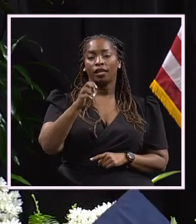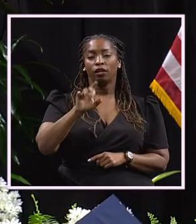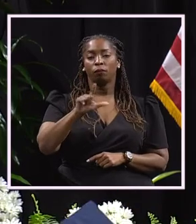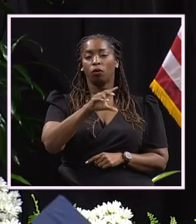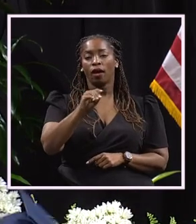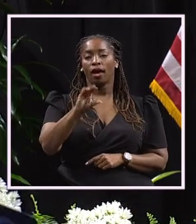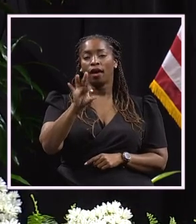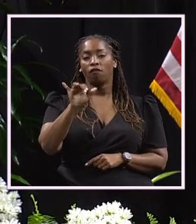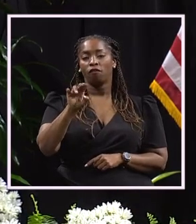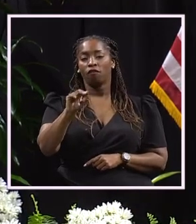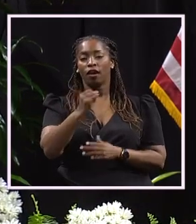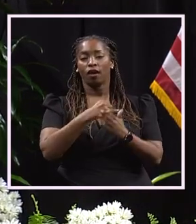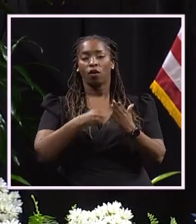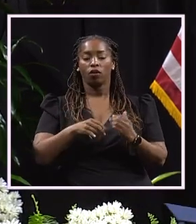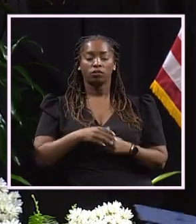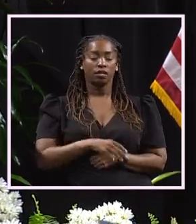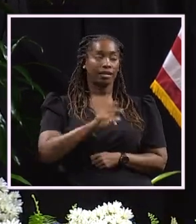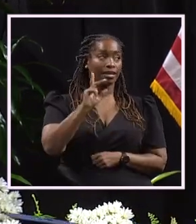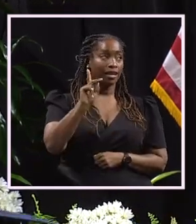Clark.